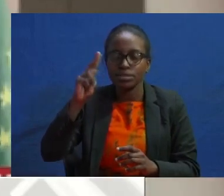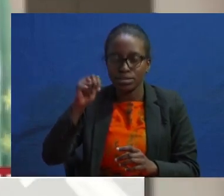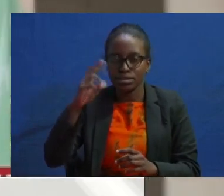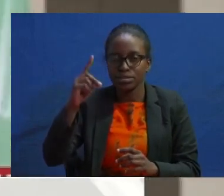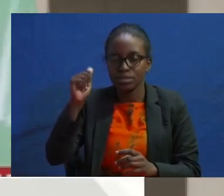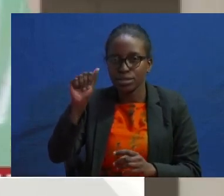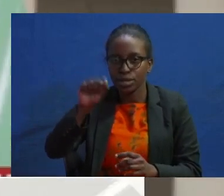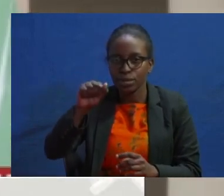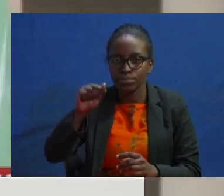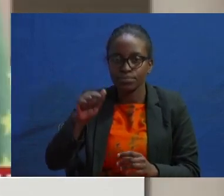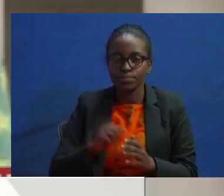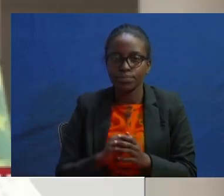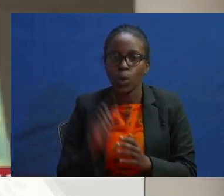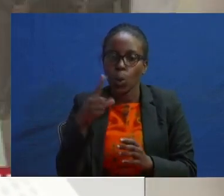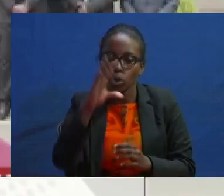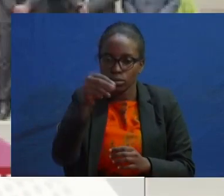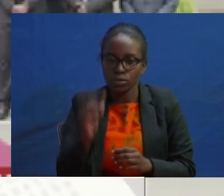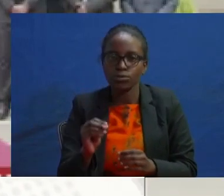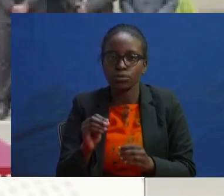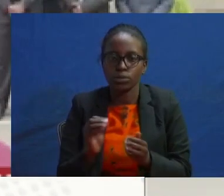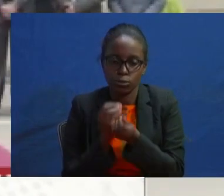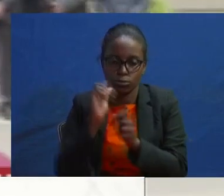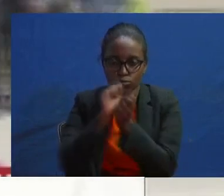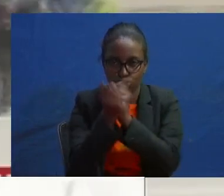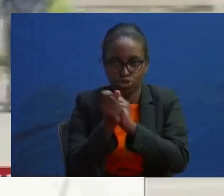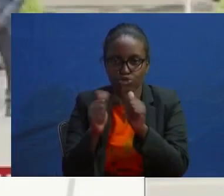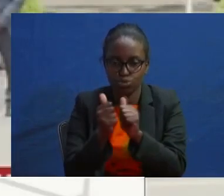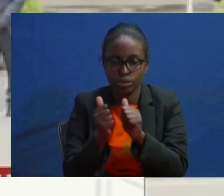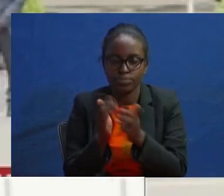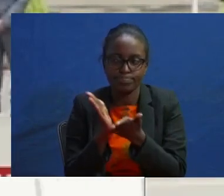2063 transformation agenda. Anyango Sylvia, KUTV.